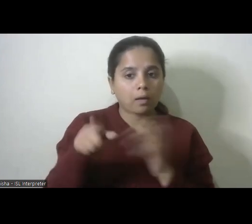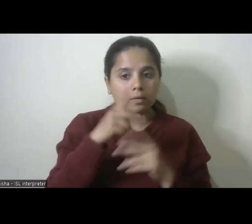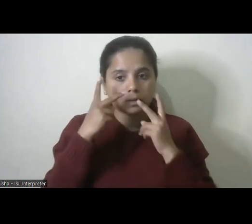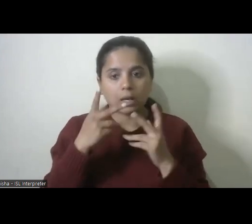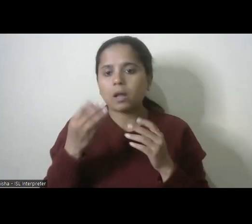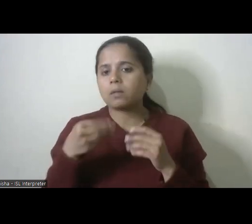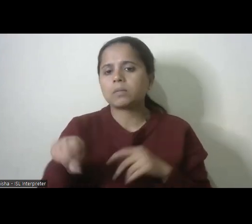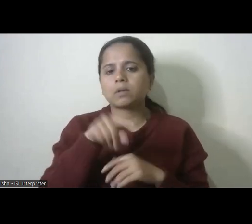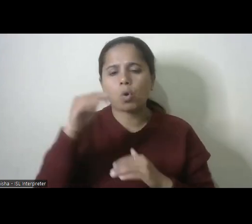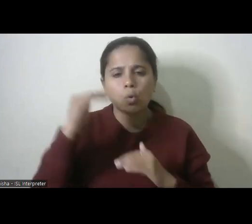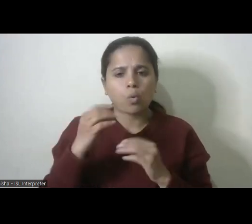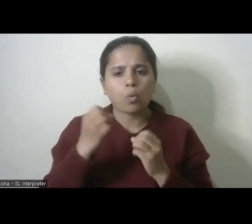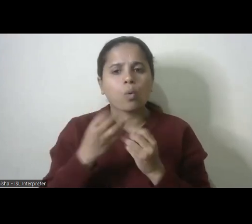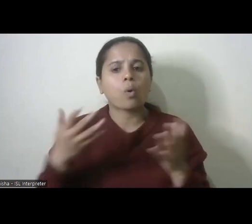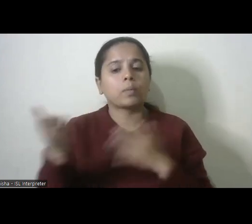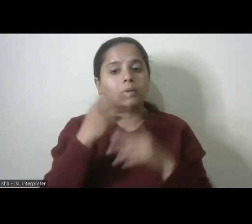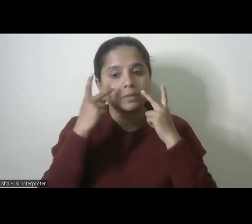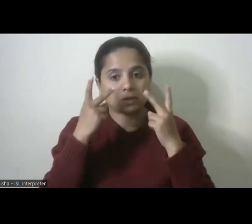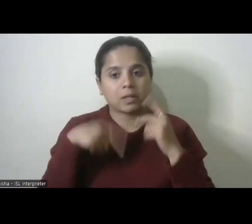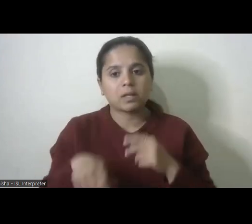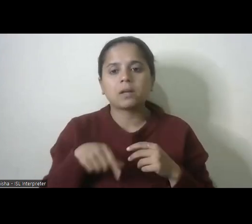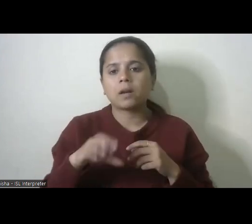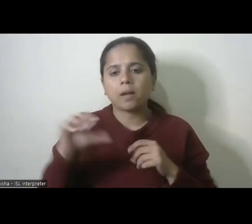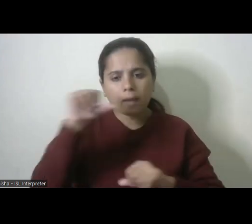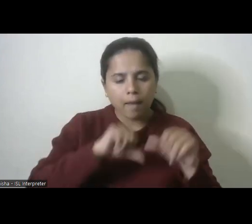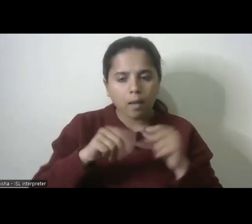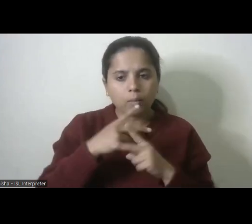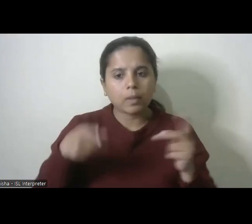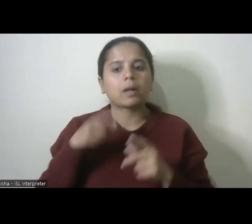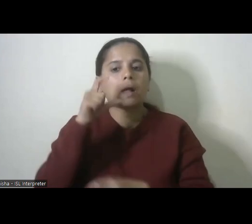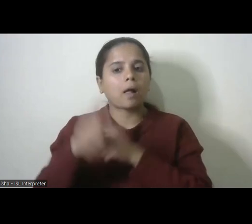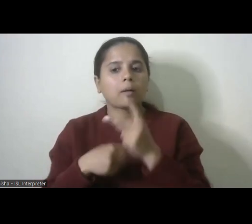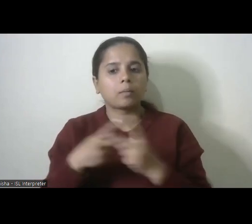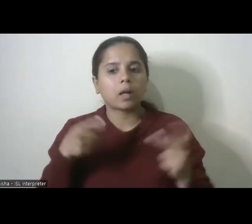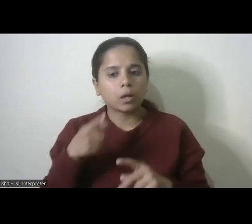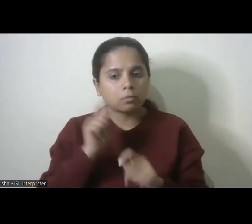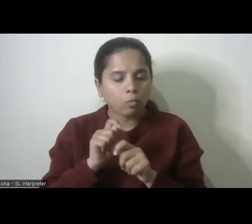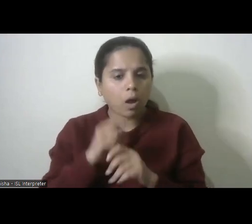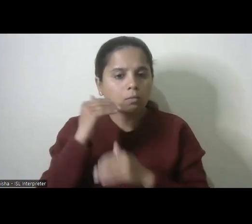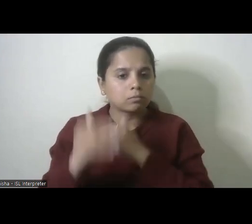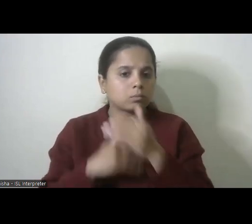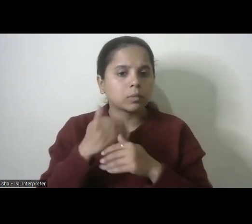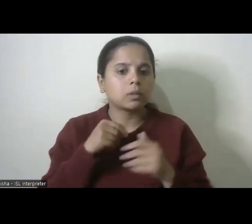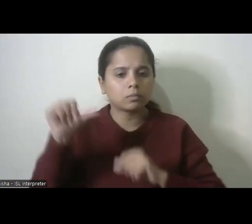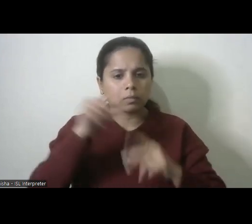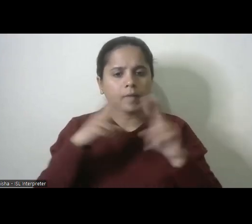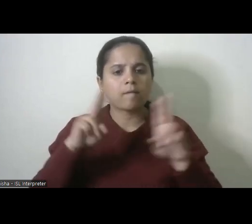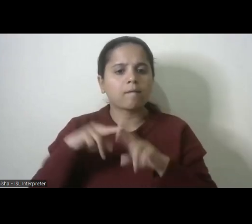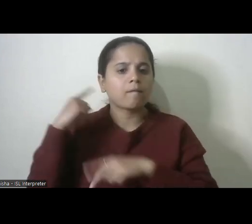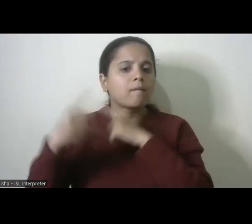very lower rungs of the chemical industrial belt, doing the most toxic work in the chemical factories.